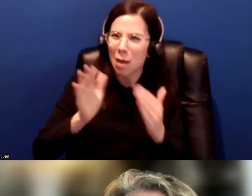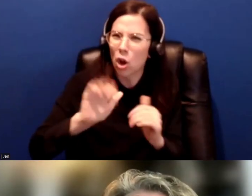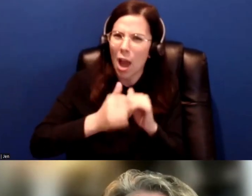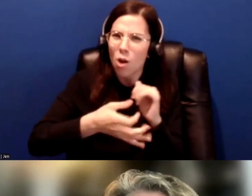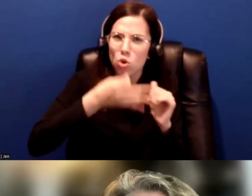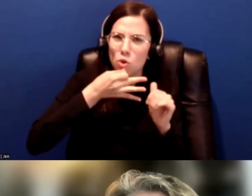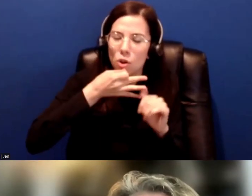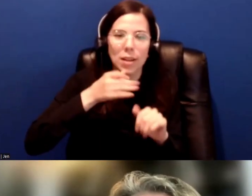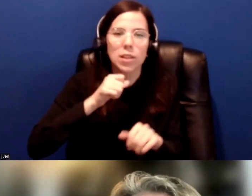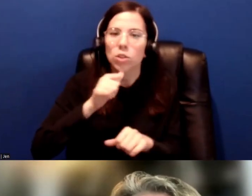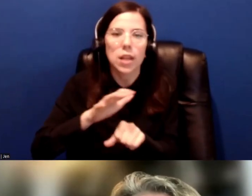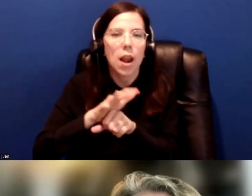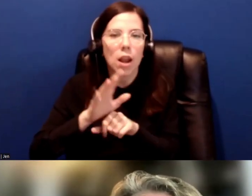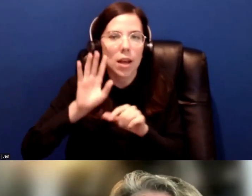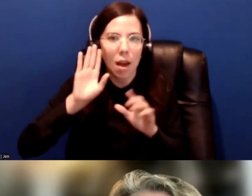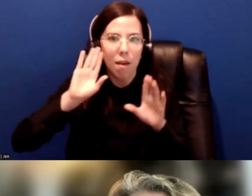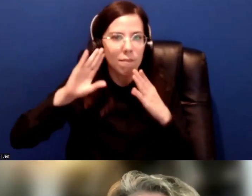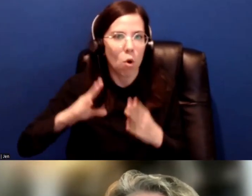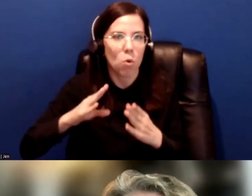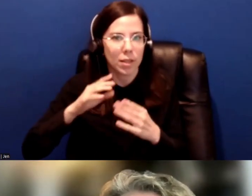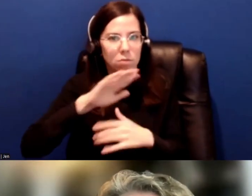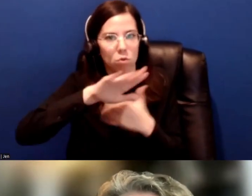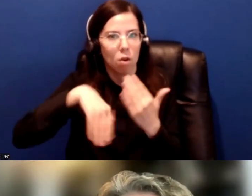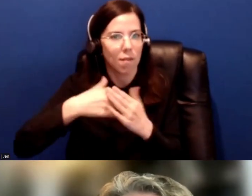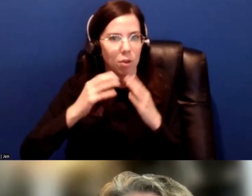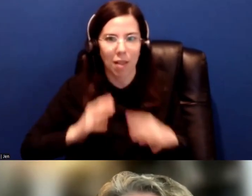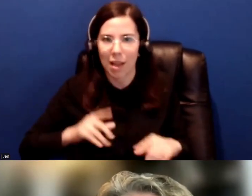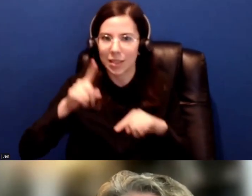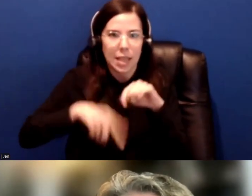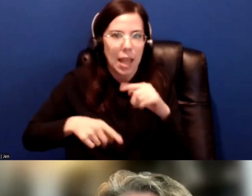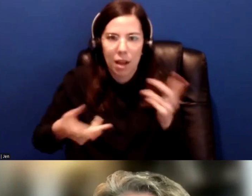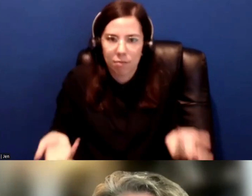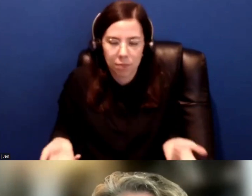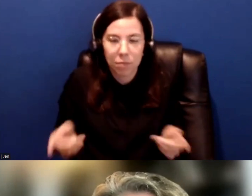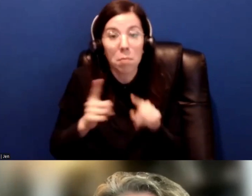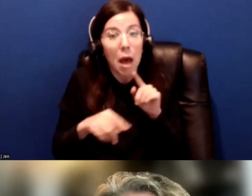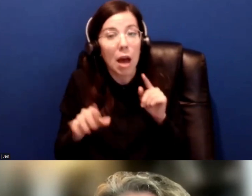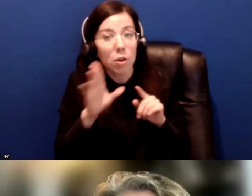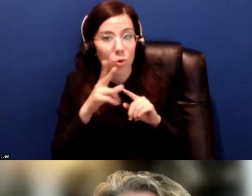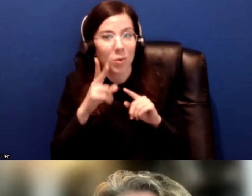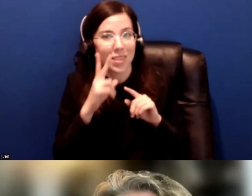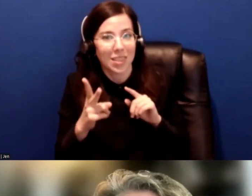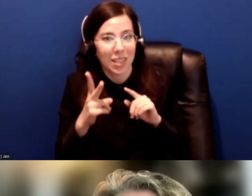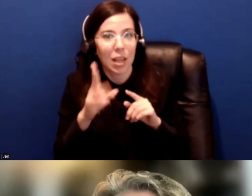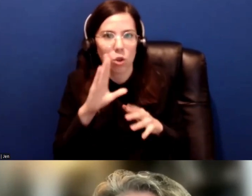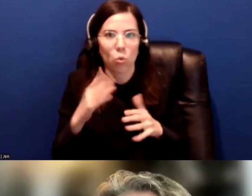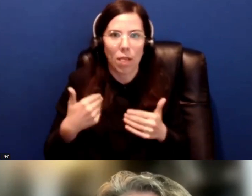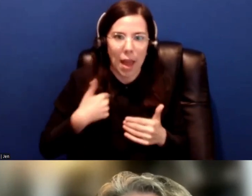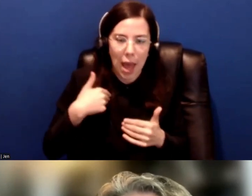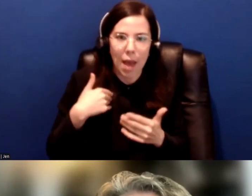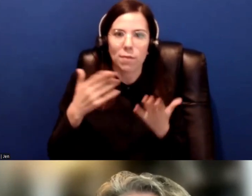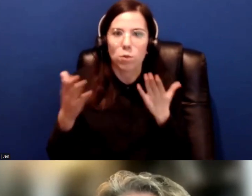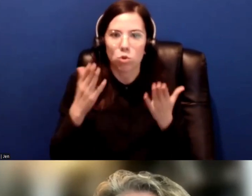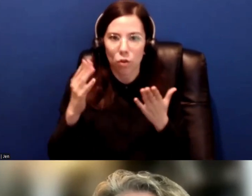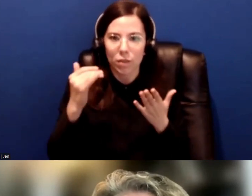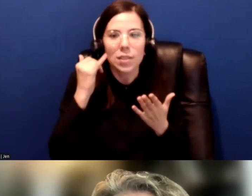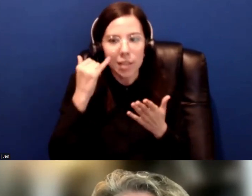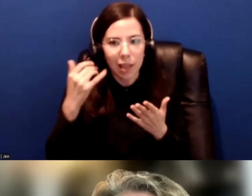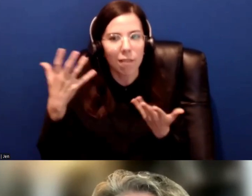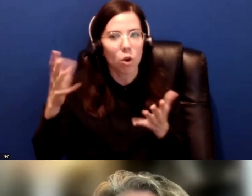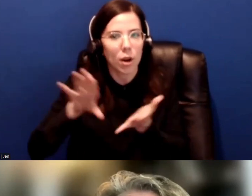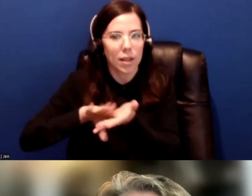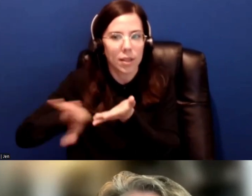necessary attention to every single one of their clients. But you do get them if you are out of the